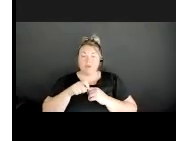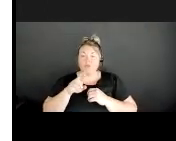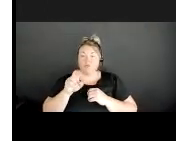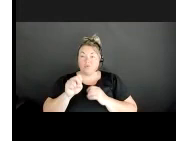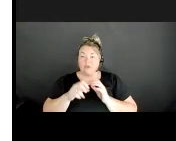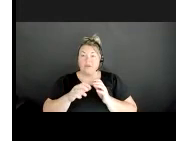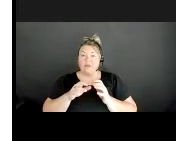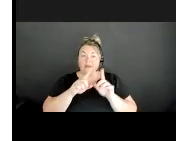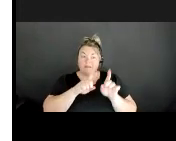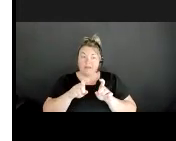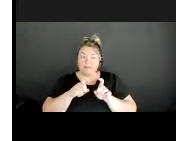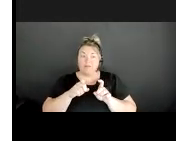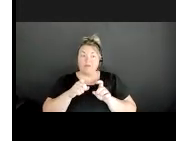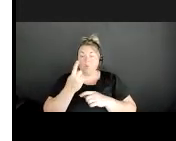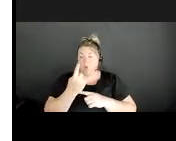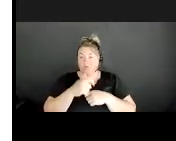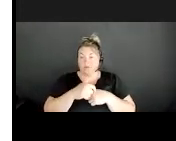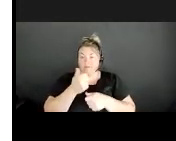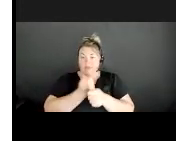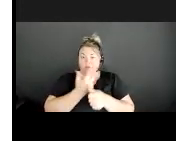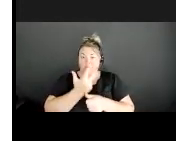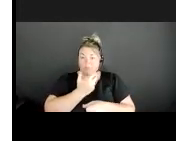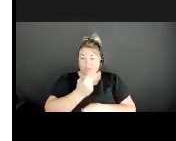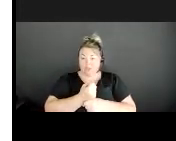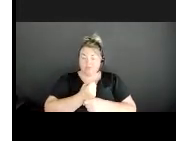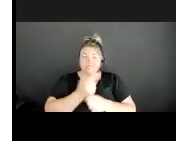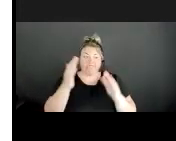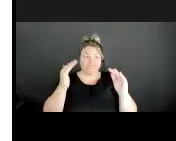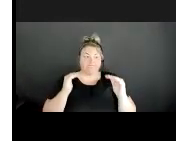3 years. Next slide, please.